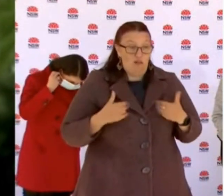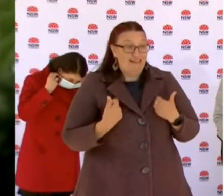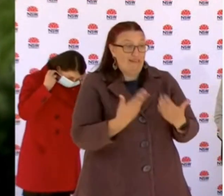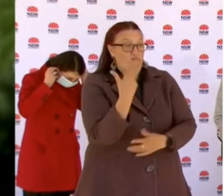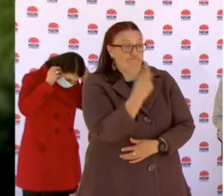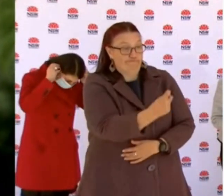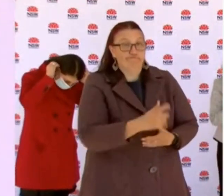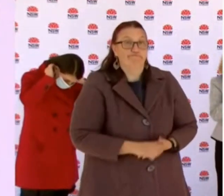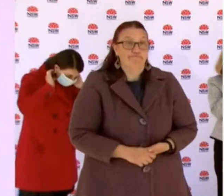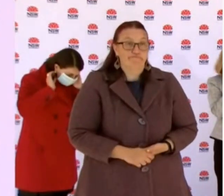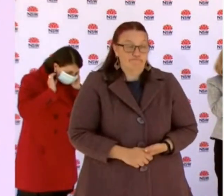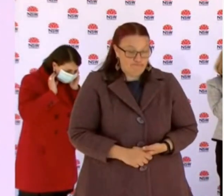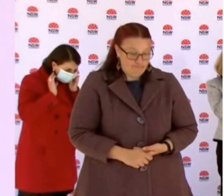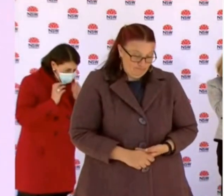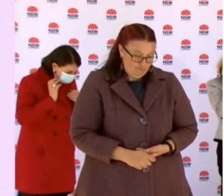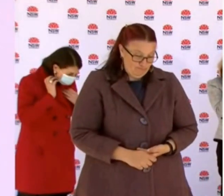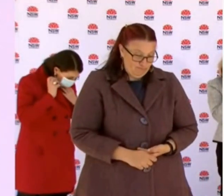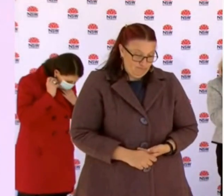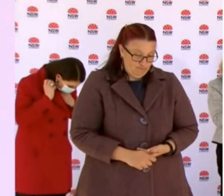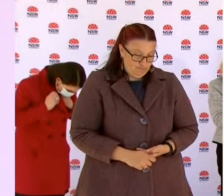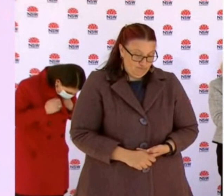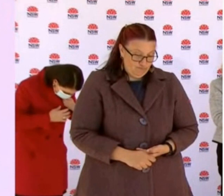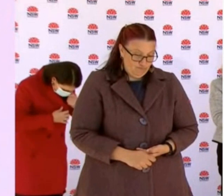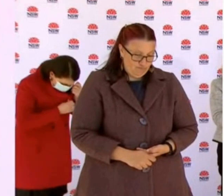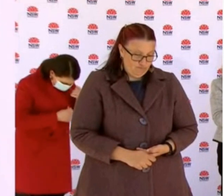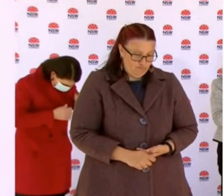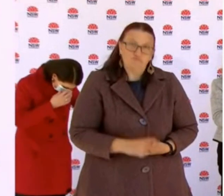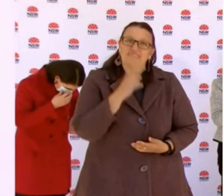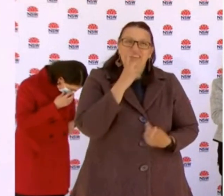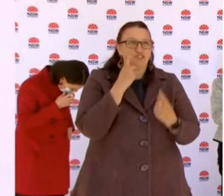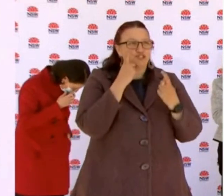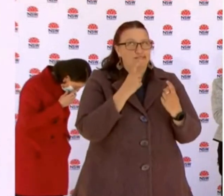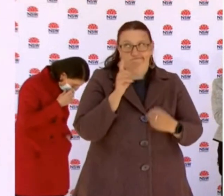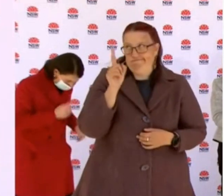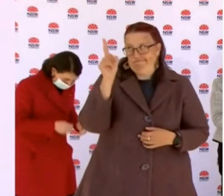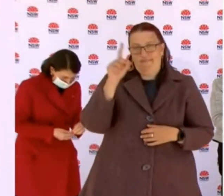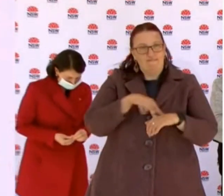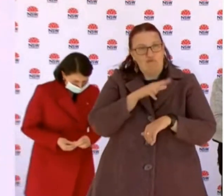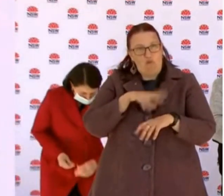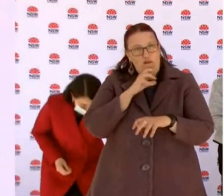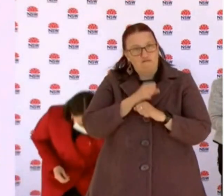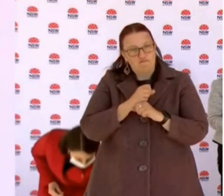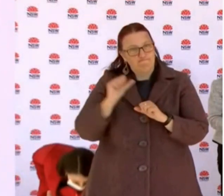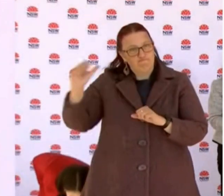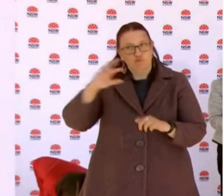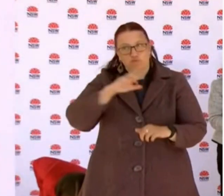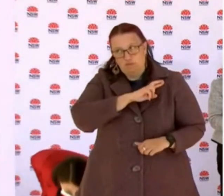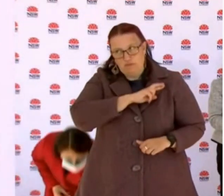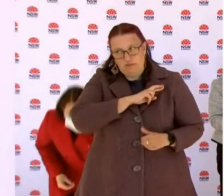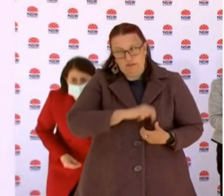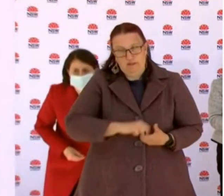state vaccine rollout? Mr. Hazzard. Look, obviously aged care is the federal government's responsibility, and the federal